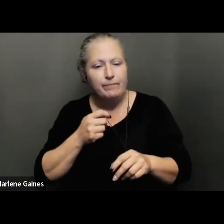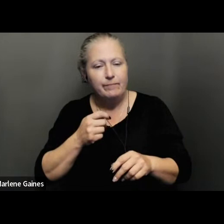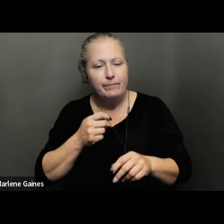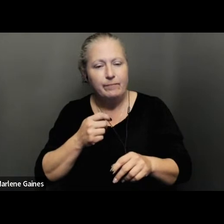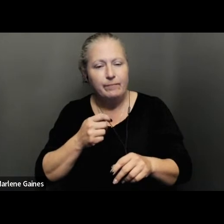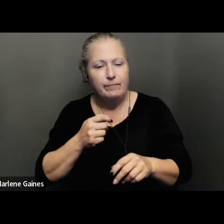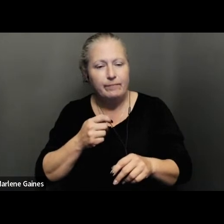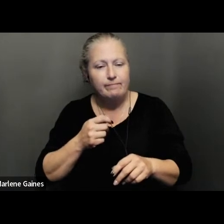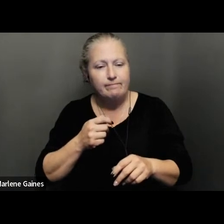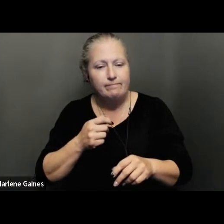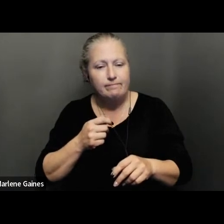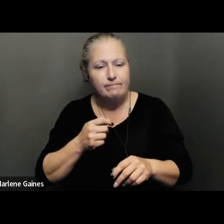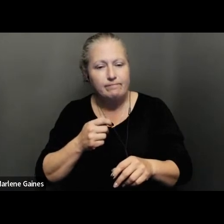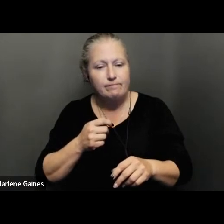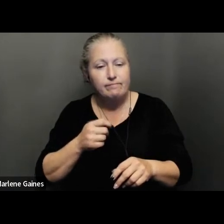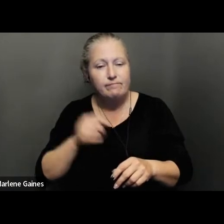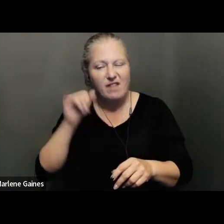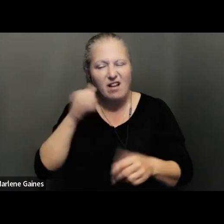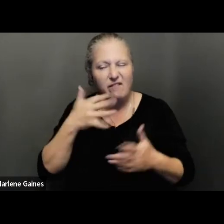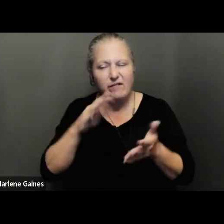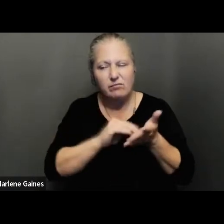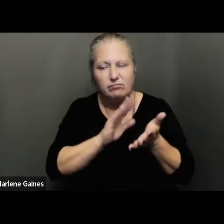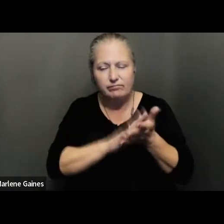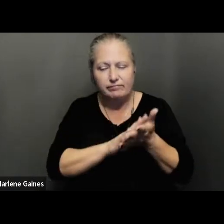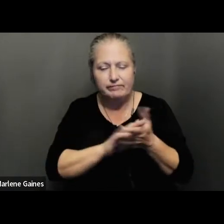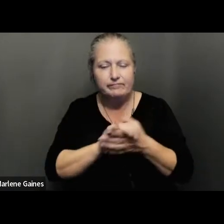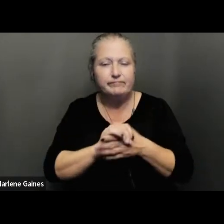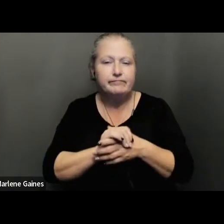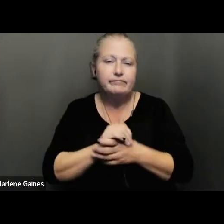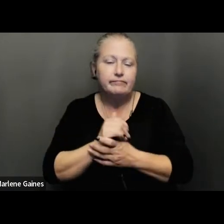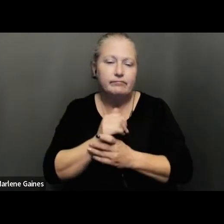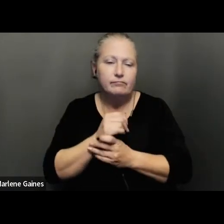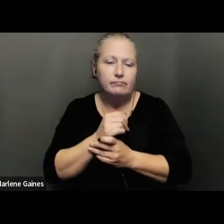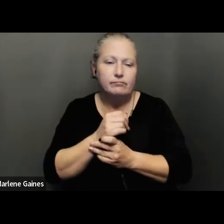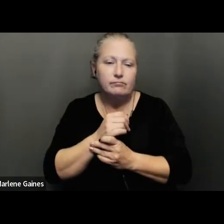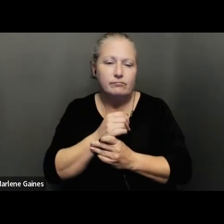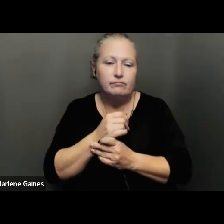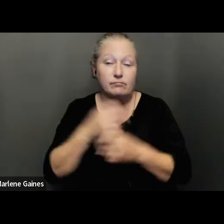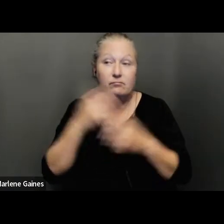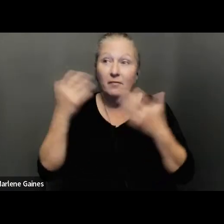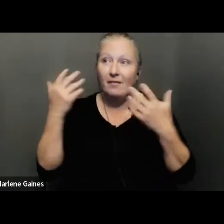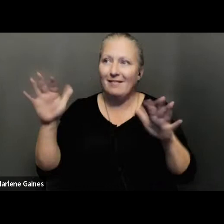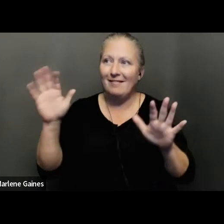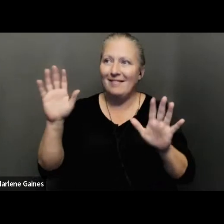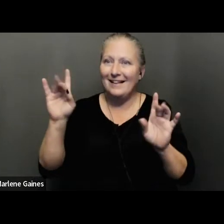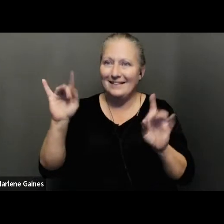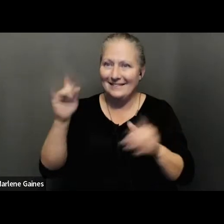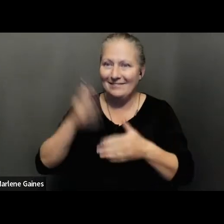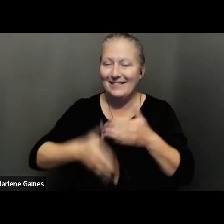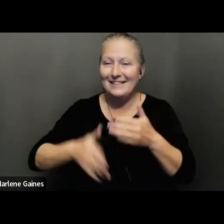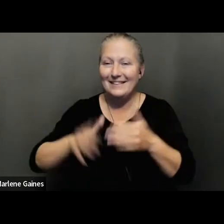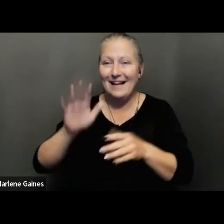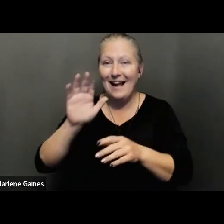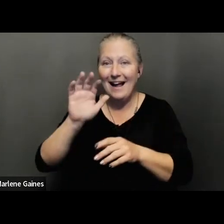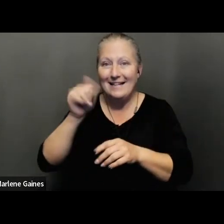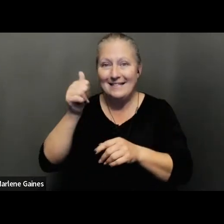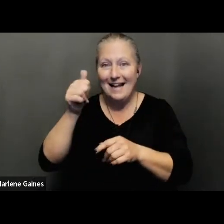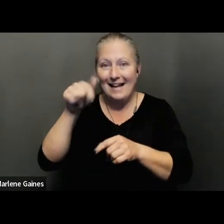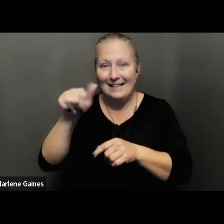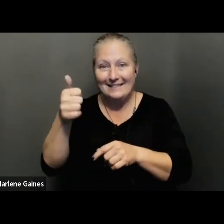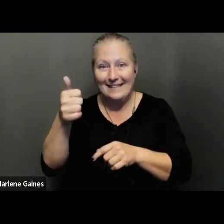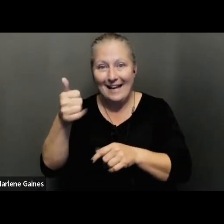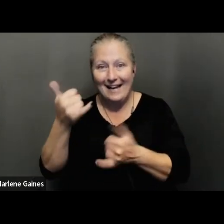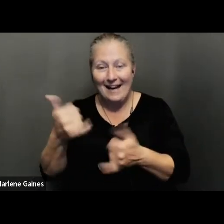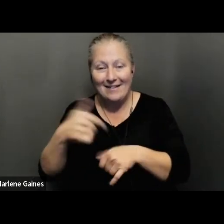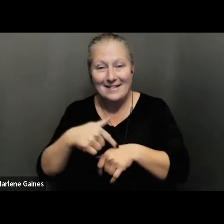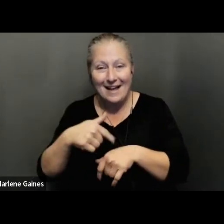there we go. Sorry. I have it if you need it. I wrote it down. Okay. Oh my gosh, we did it. And it's only 10 after 10.